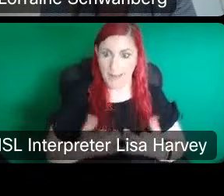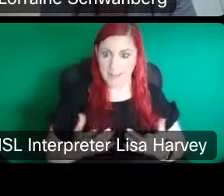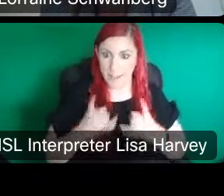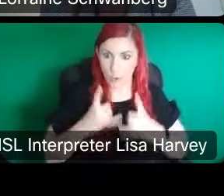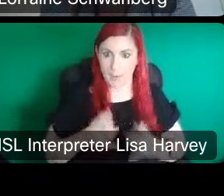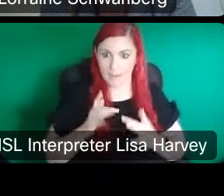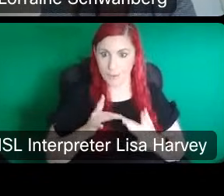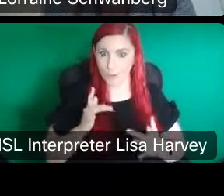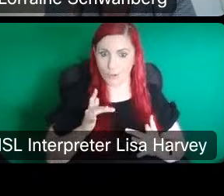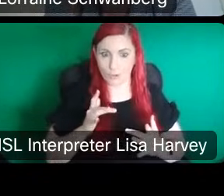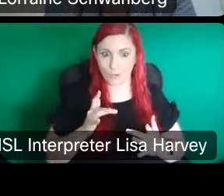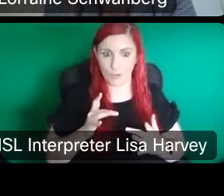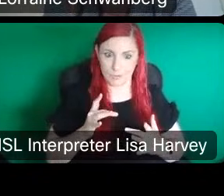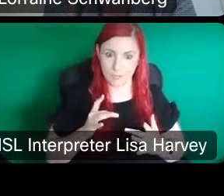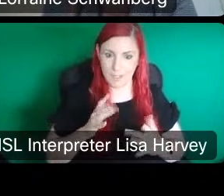conversations as well.